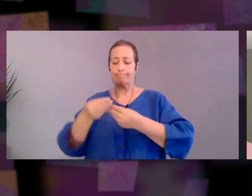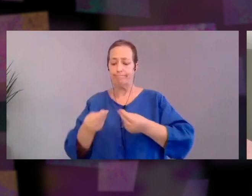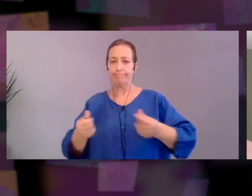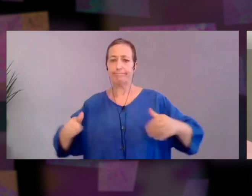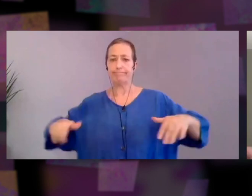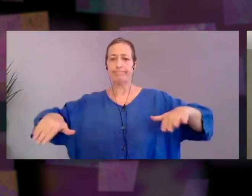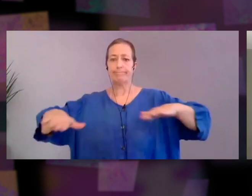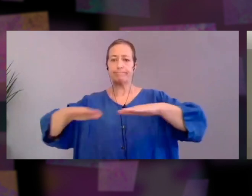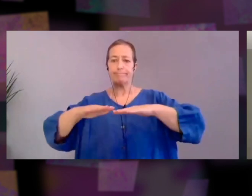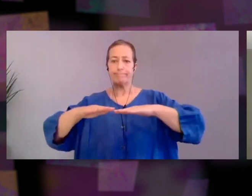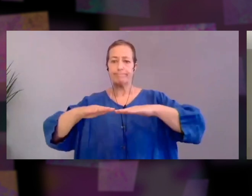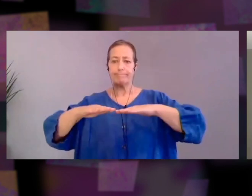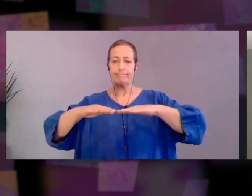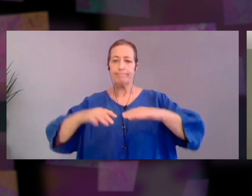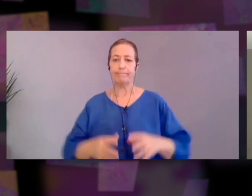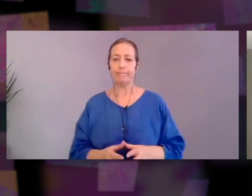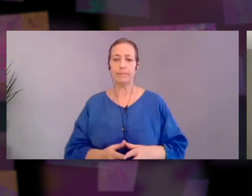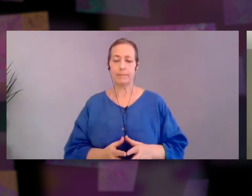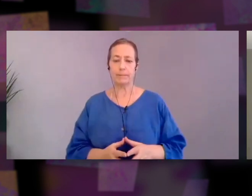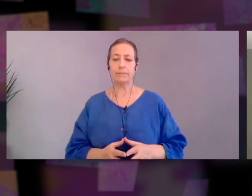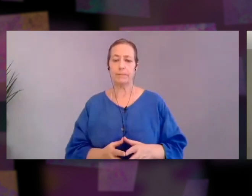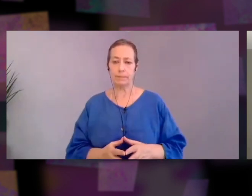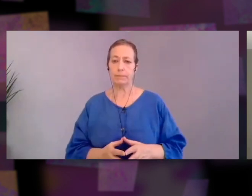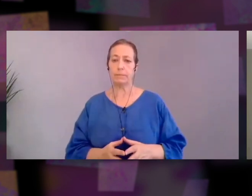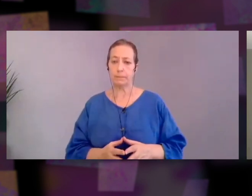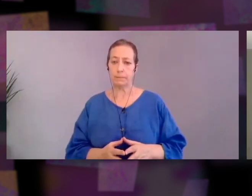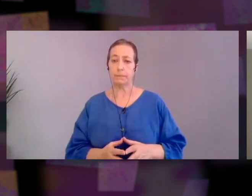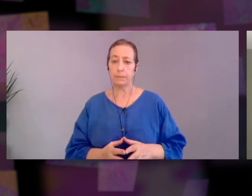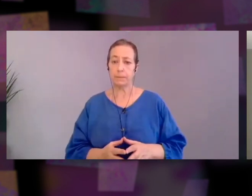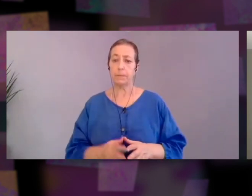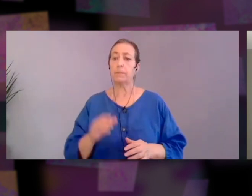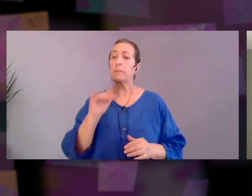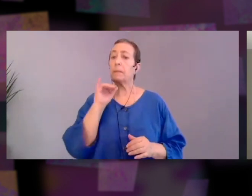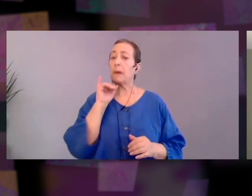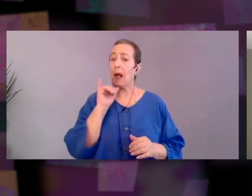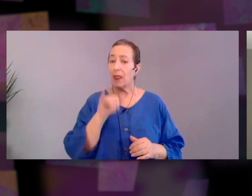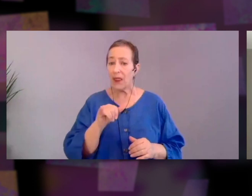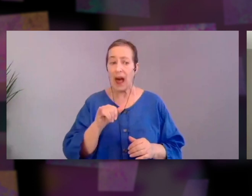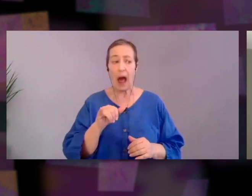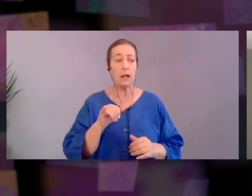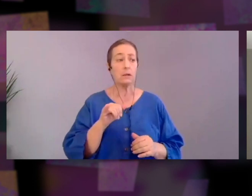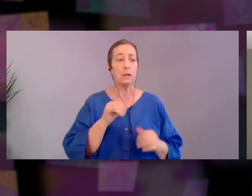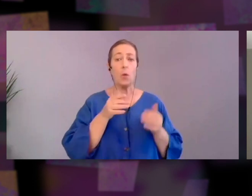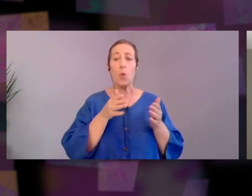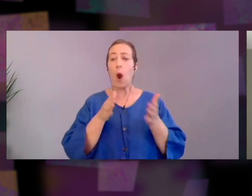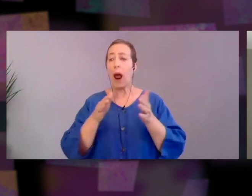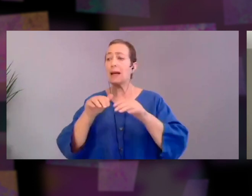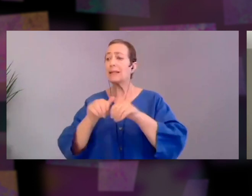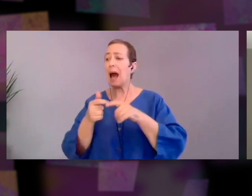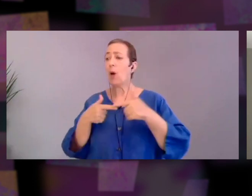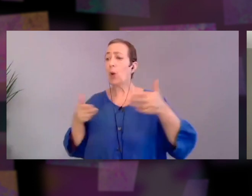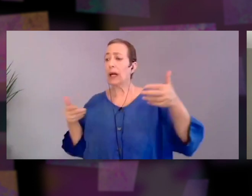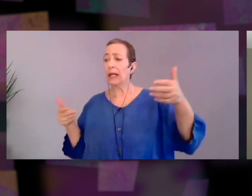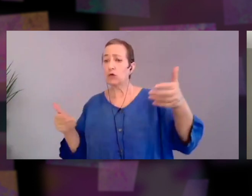These model some of the ways Indigenous folks introduce themselves in gatherings and create connection and context.